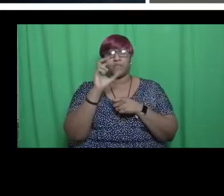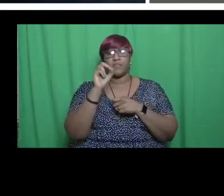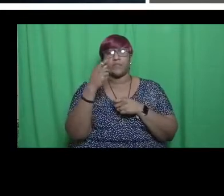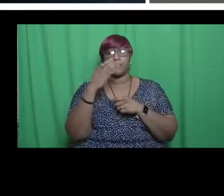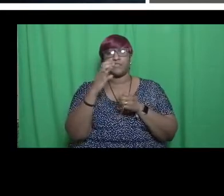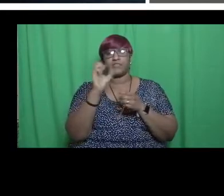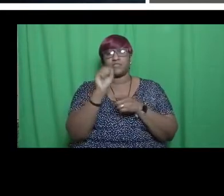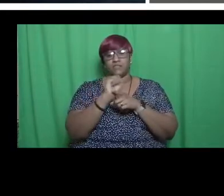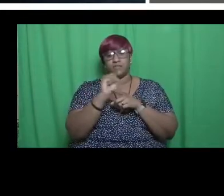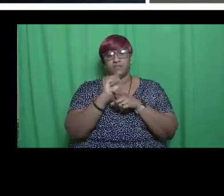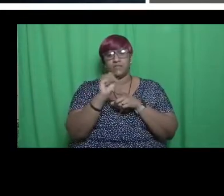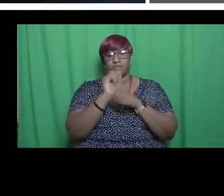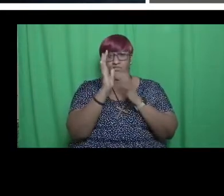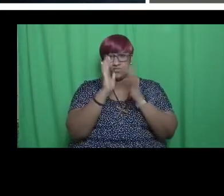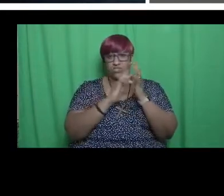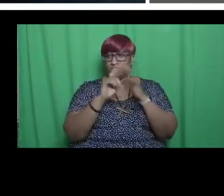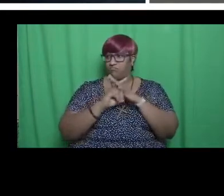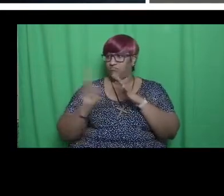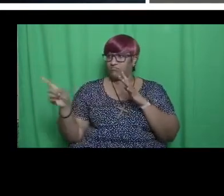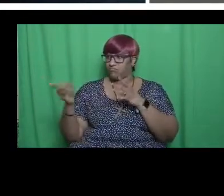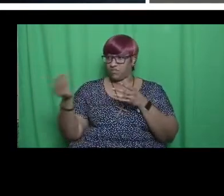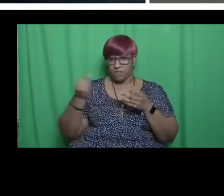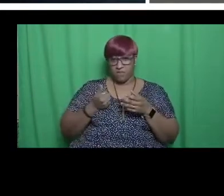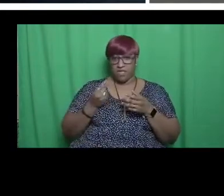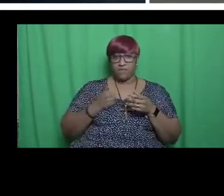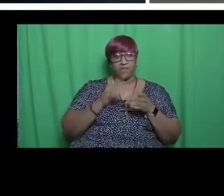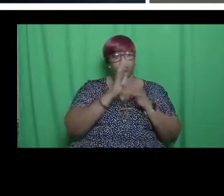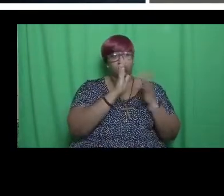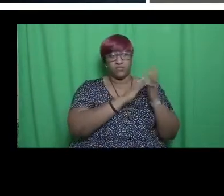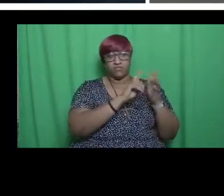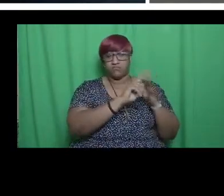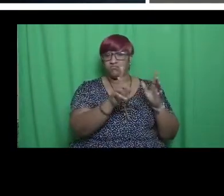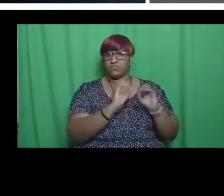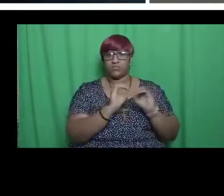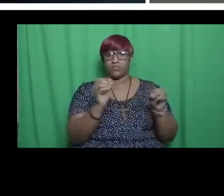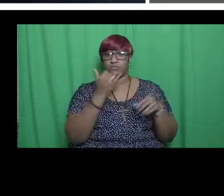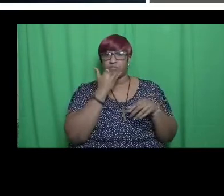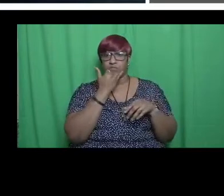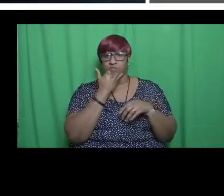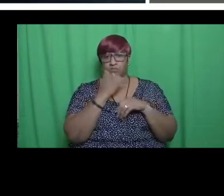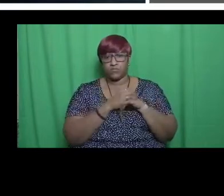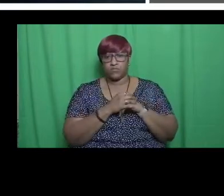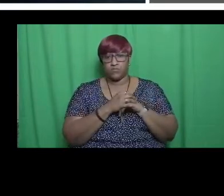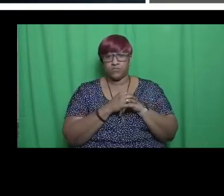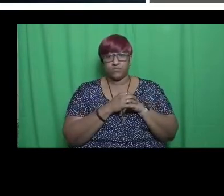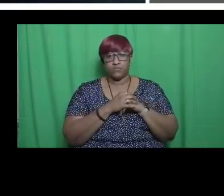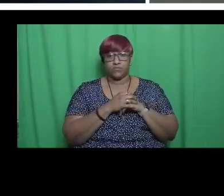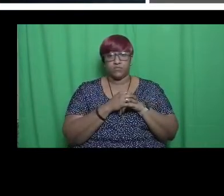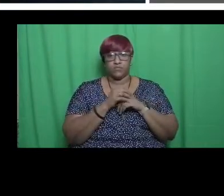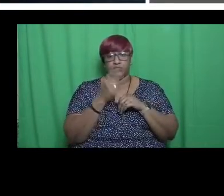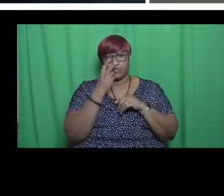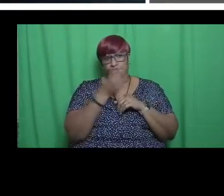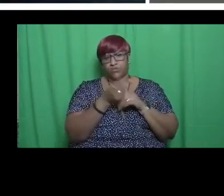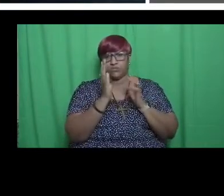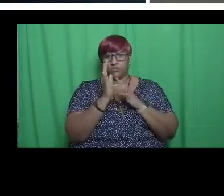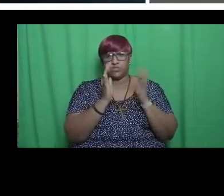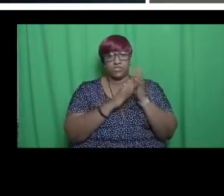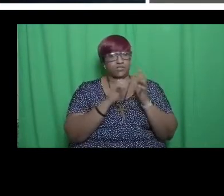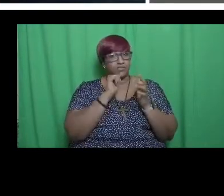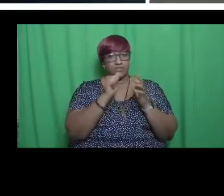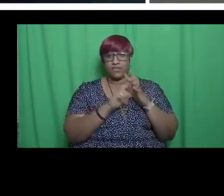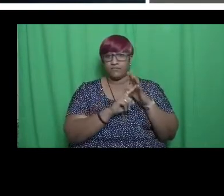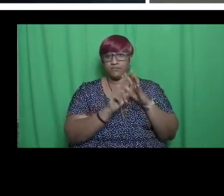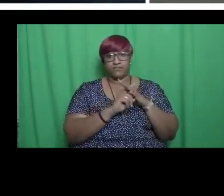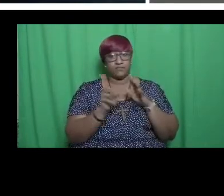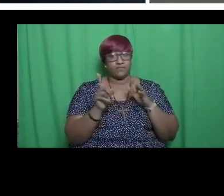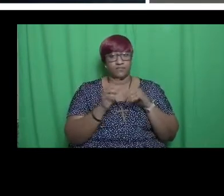silver. Jesus will escape. I get paid. He get away. No harm, no foul. And so when he saw Jesus did not escape, then,